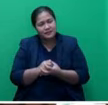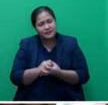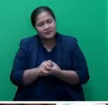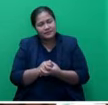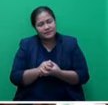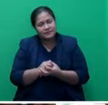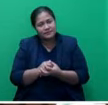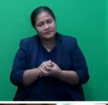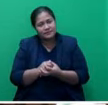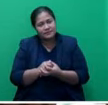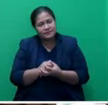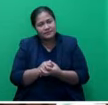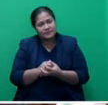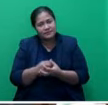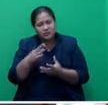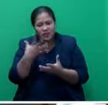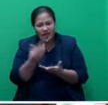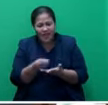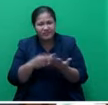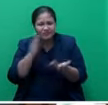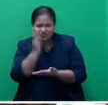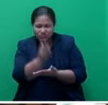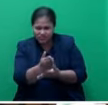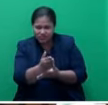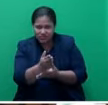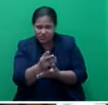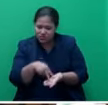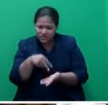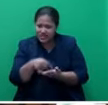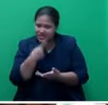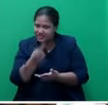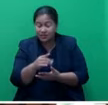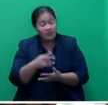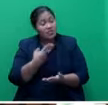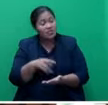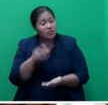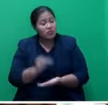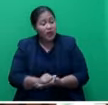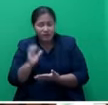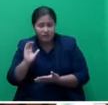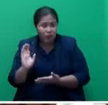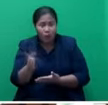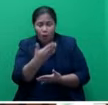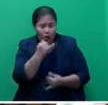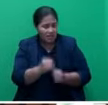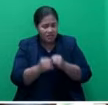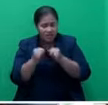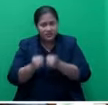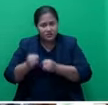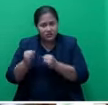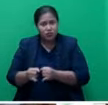any inference or direct or indirect inference to say that the rights of any individual will in any way